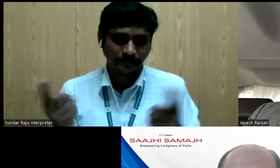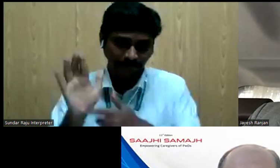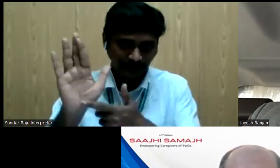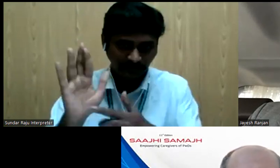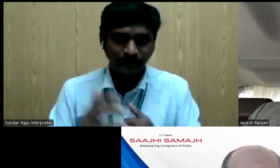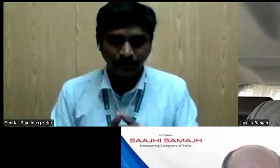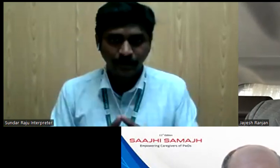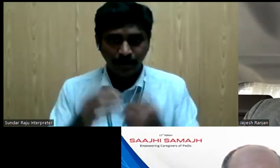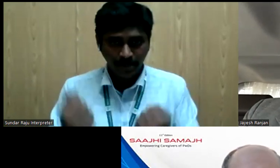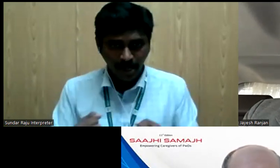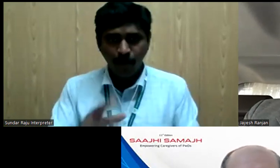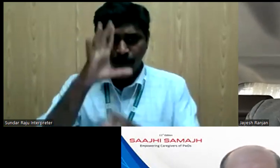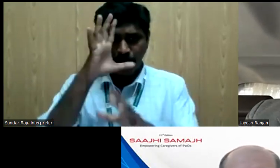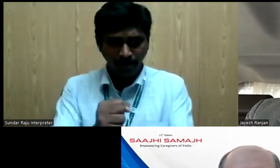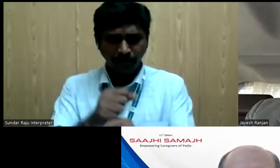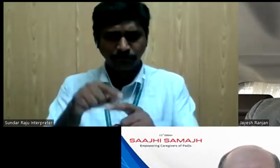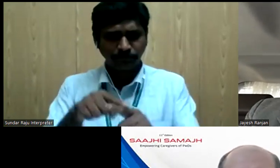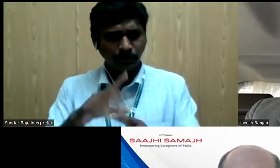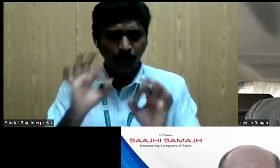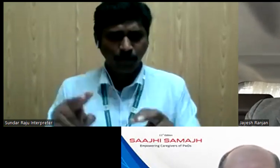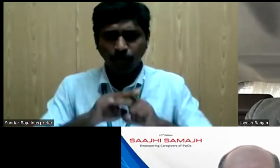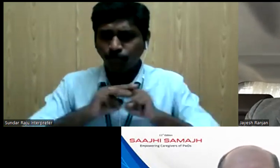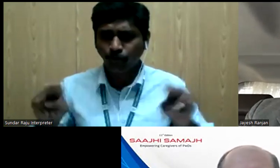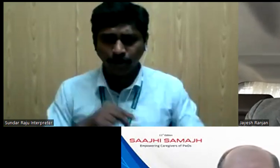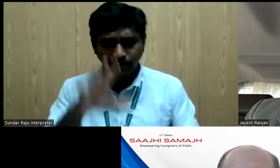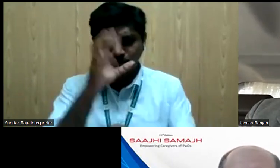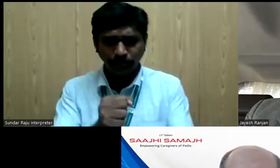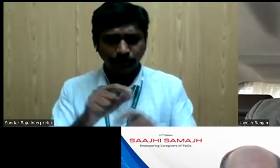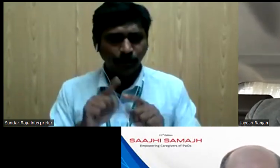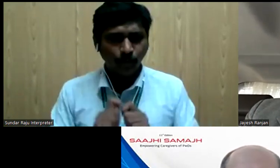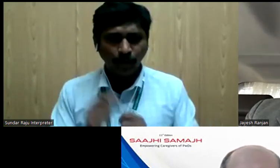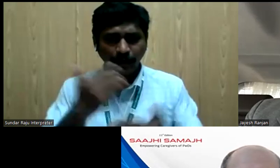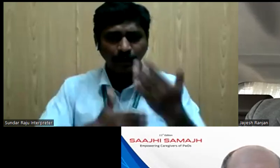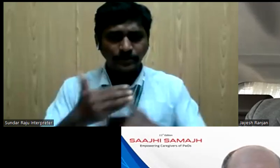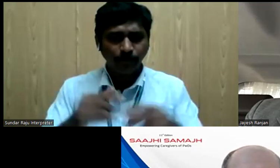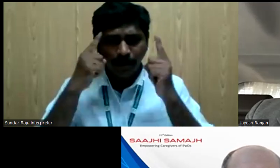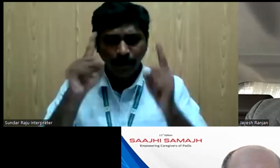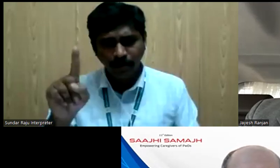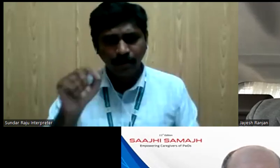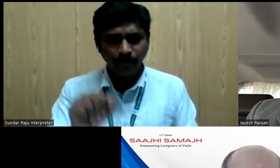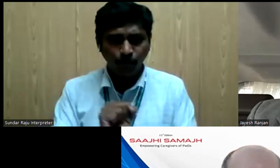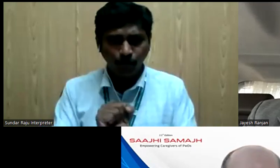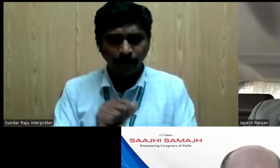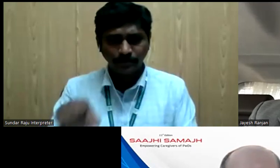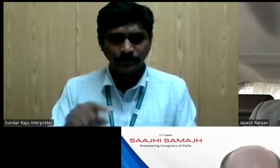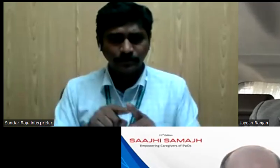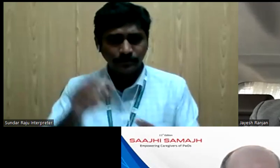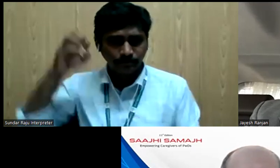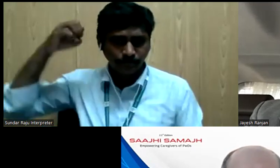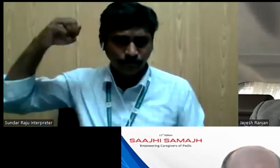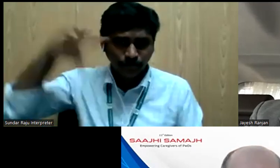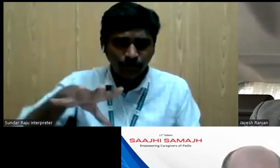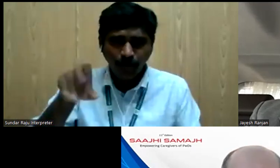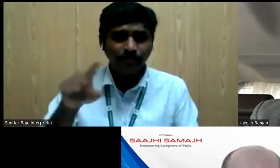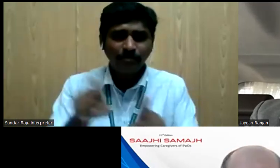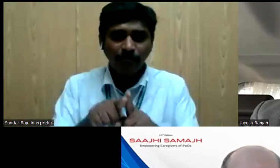completely committed to work in that direction. And I'm glad that the team at Tech Mahindra Foundation decided to put the spotlight on caregivers,